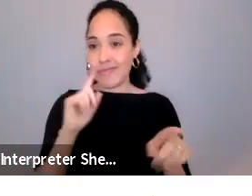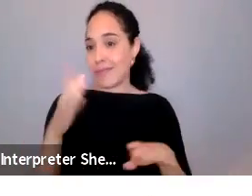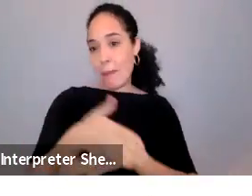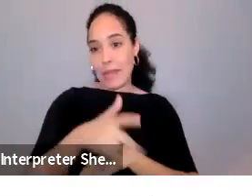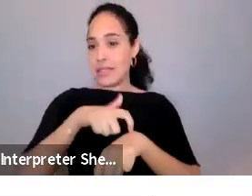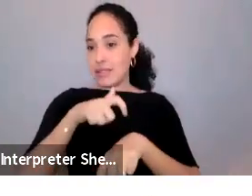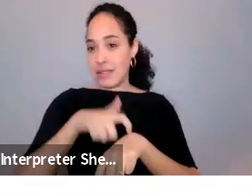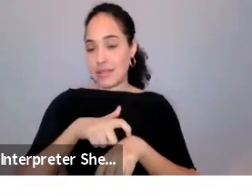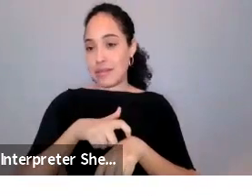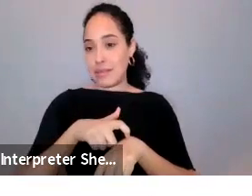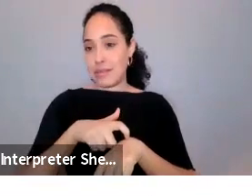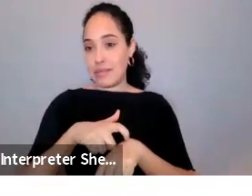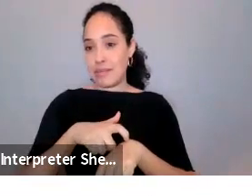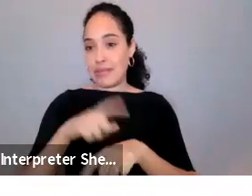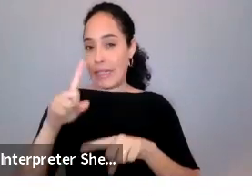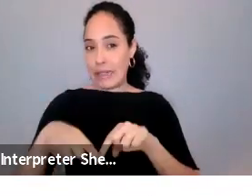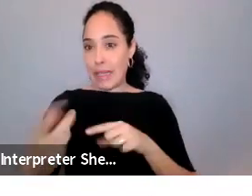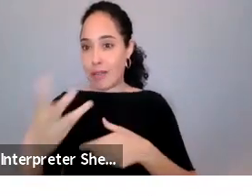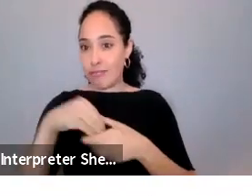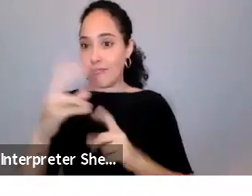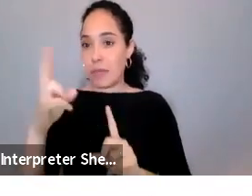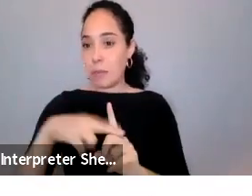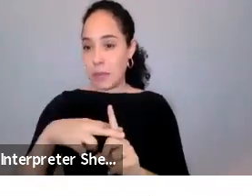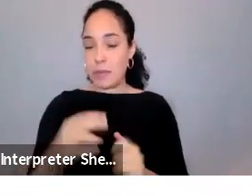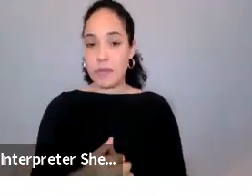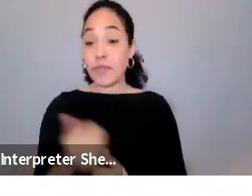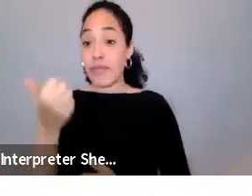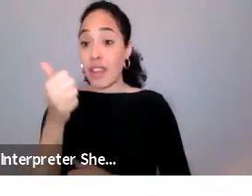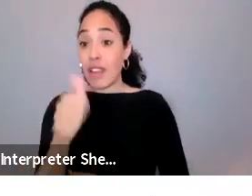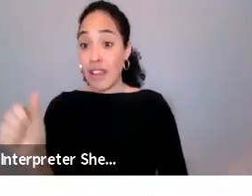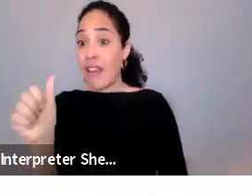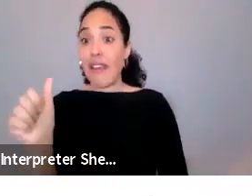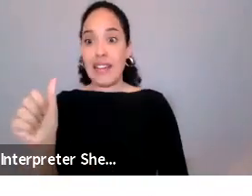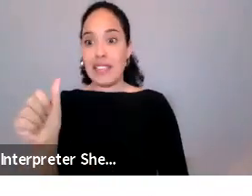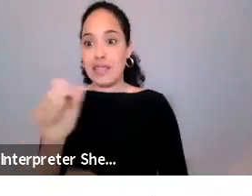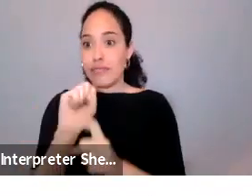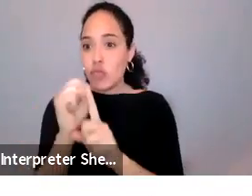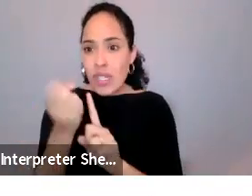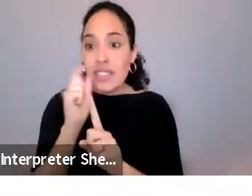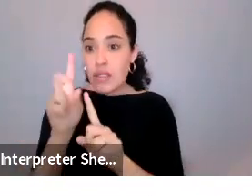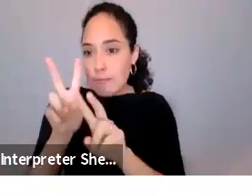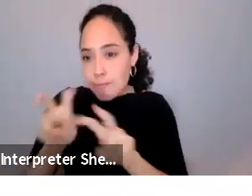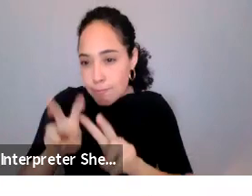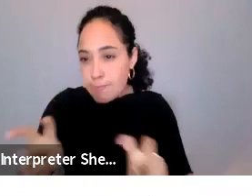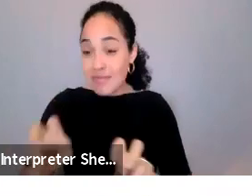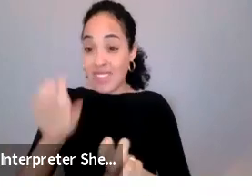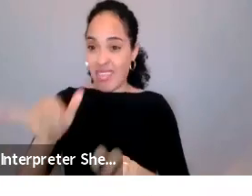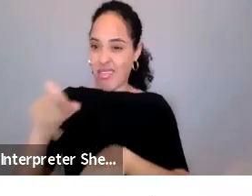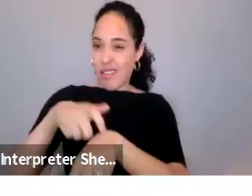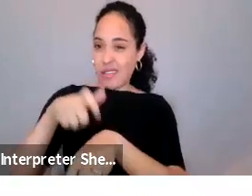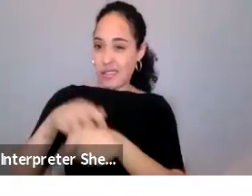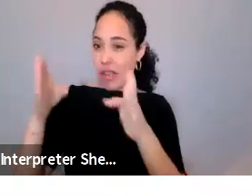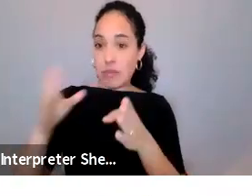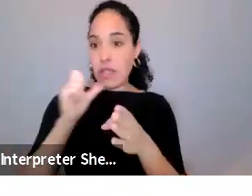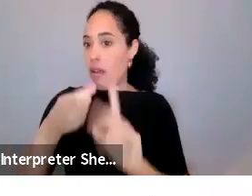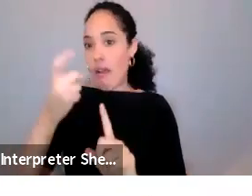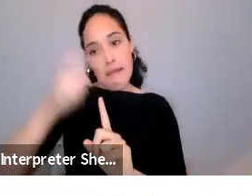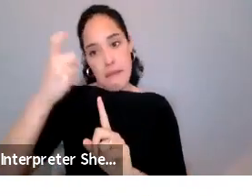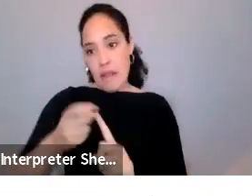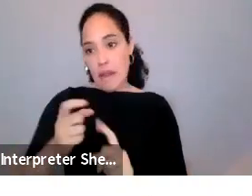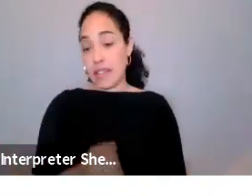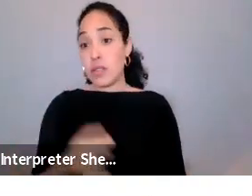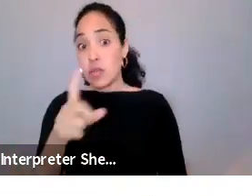exception are based and assessed at the time of the claim and are not automatic. For those of you that may be at risk and do not yet